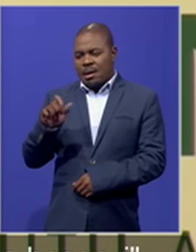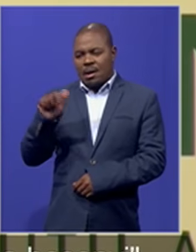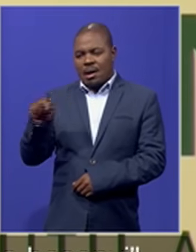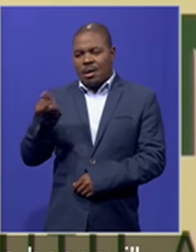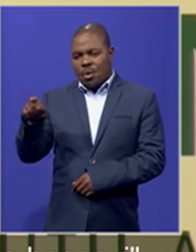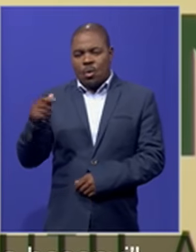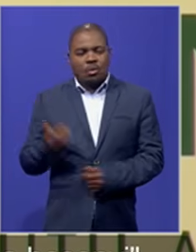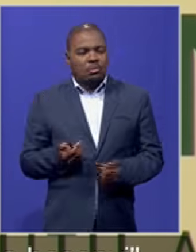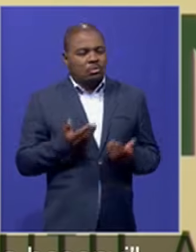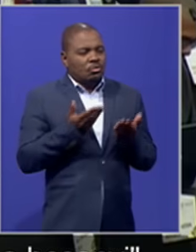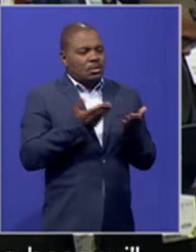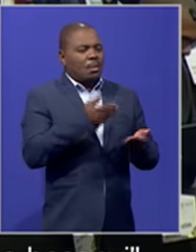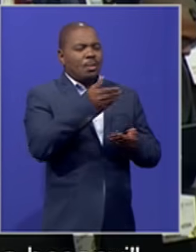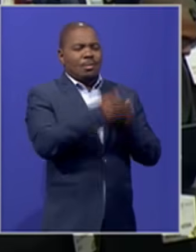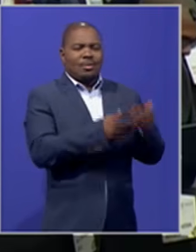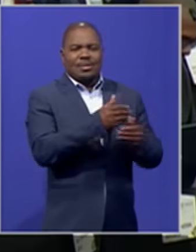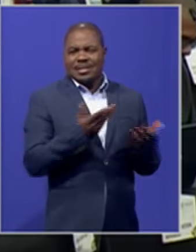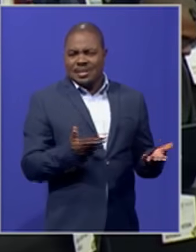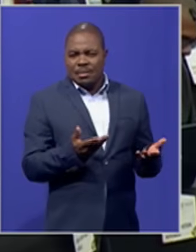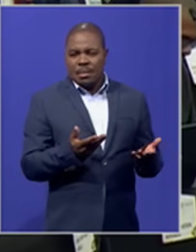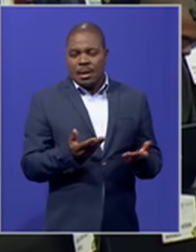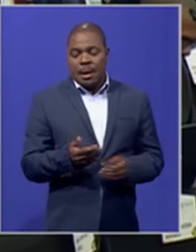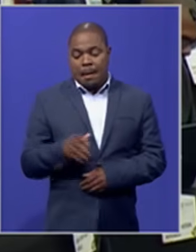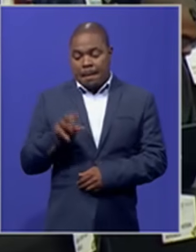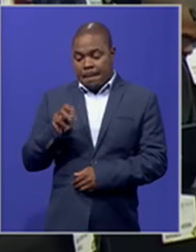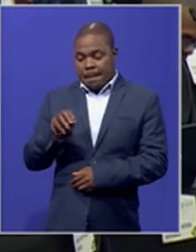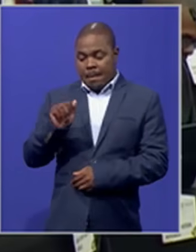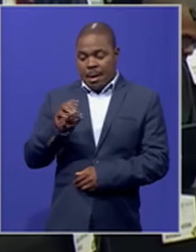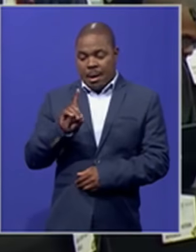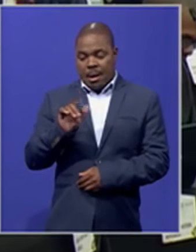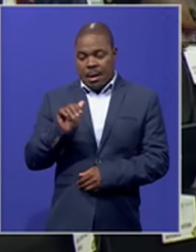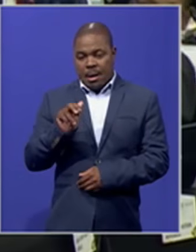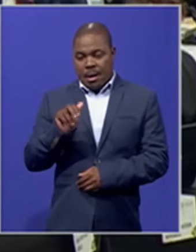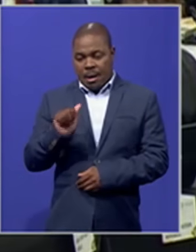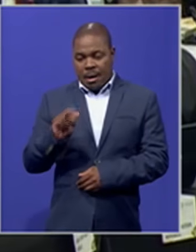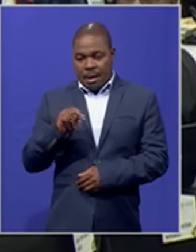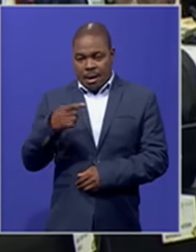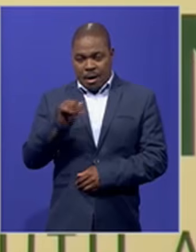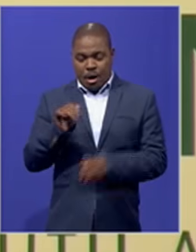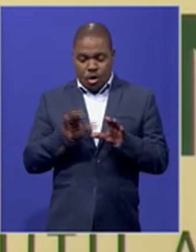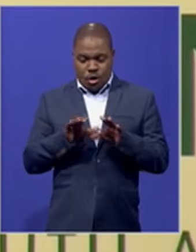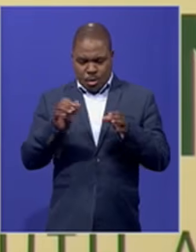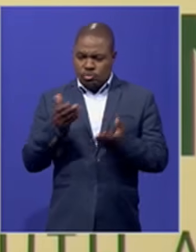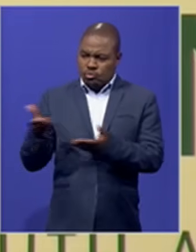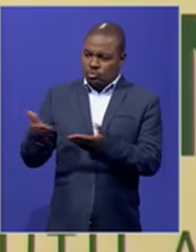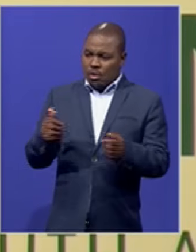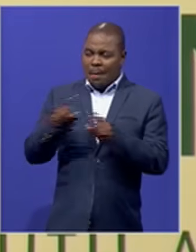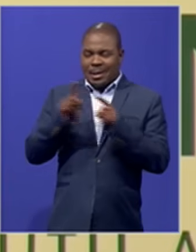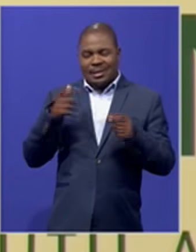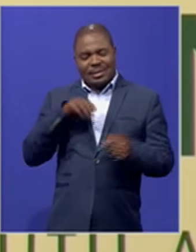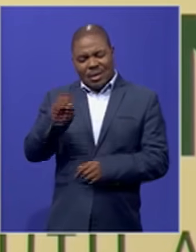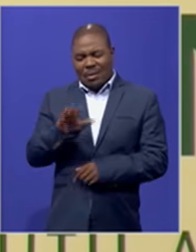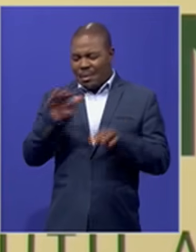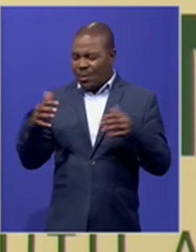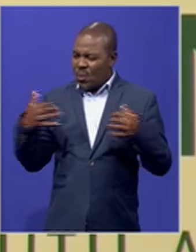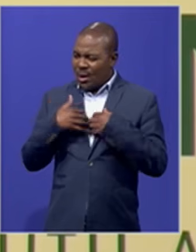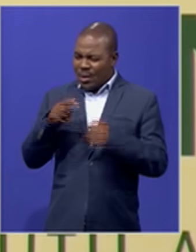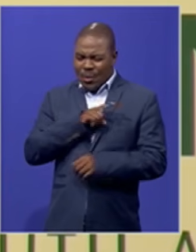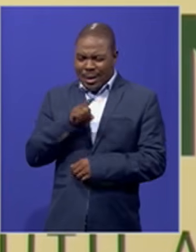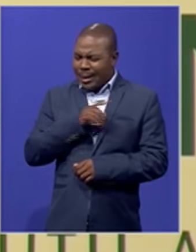chain commanders and processors. The Madlanga Commission is welcome, but South Africans have grown weary of commissions without